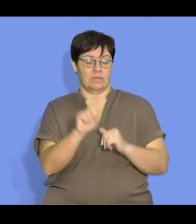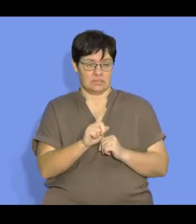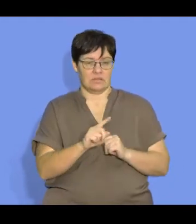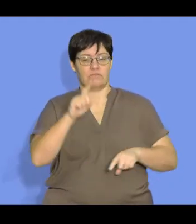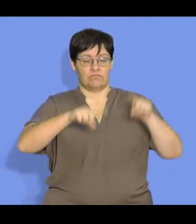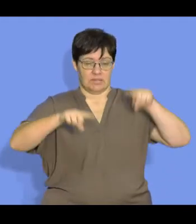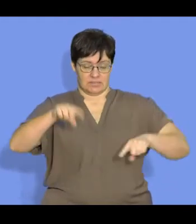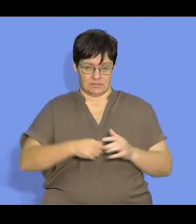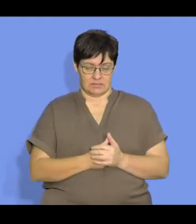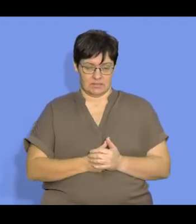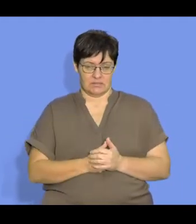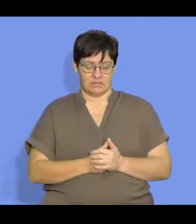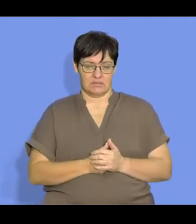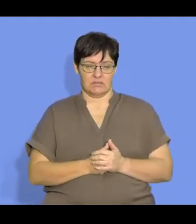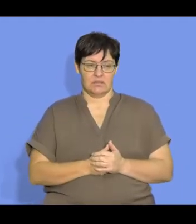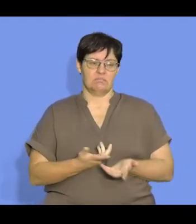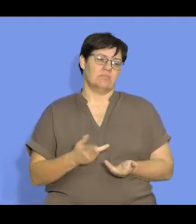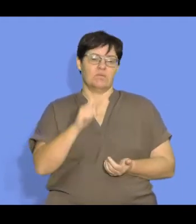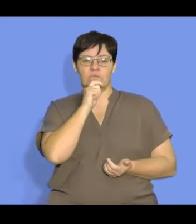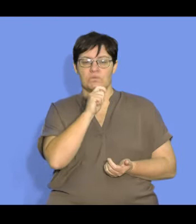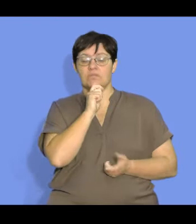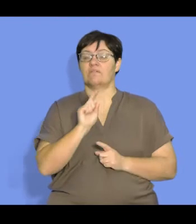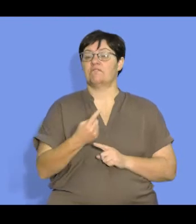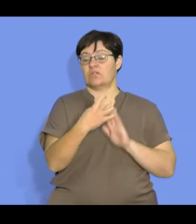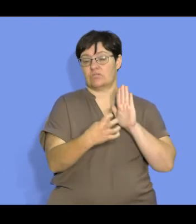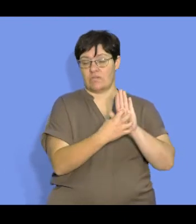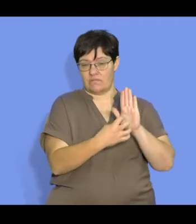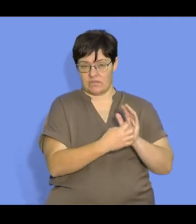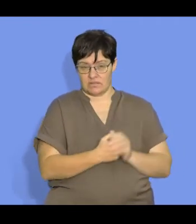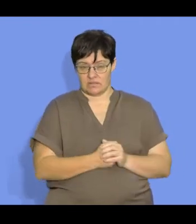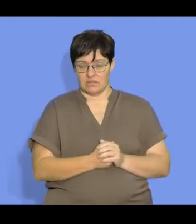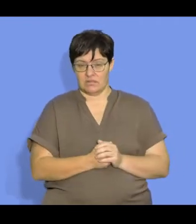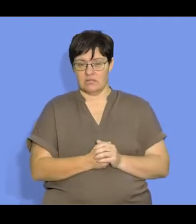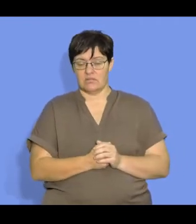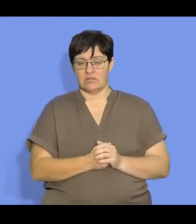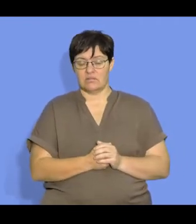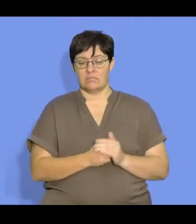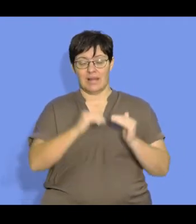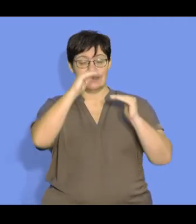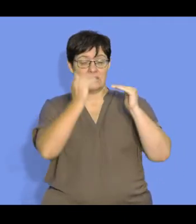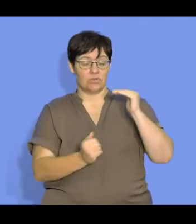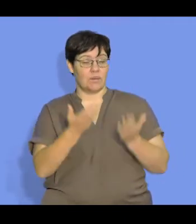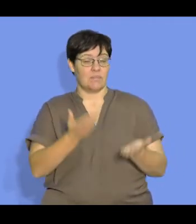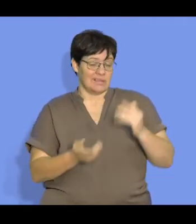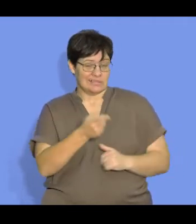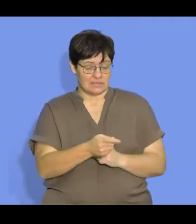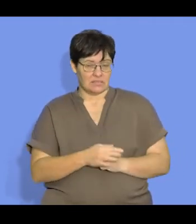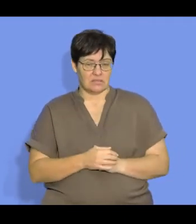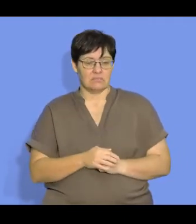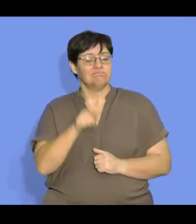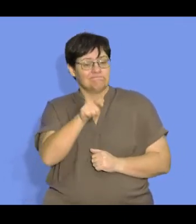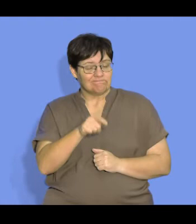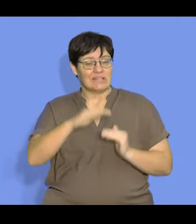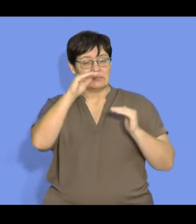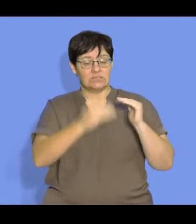to the rate. So if we use the first graph where we look at the decrease of our mass, we can use